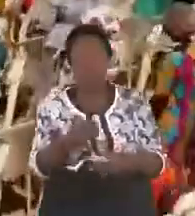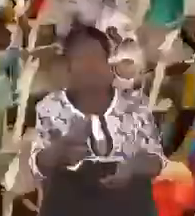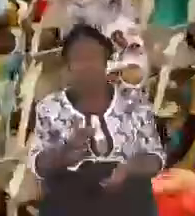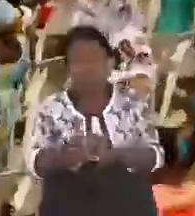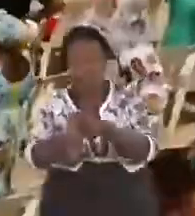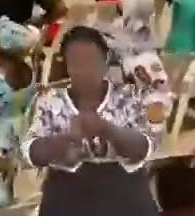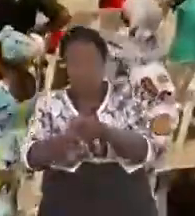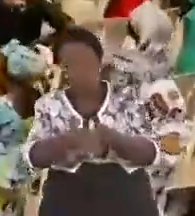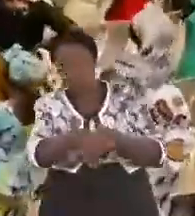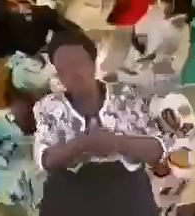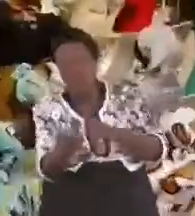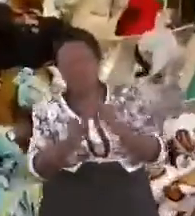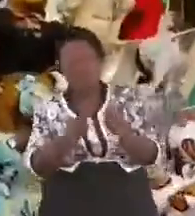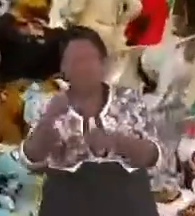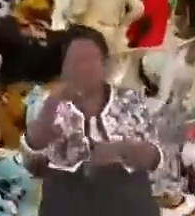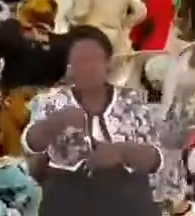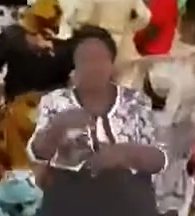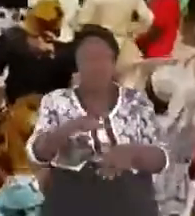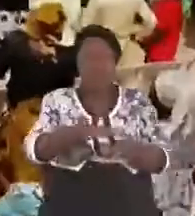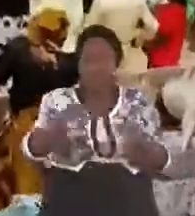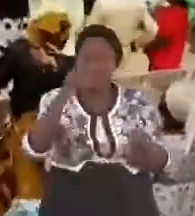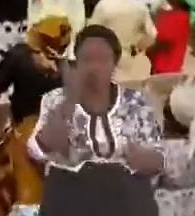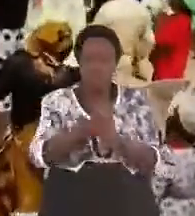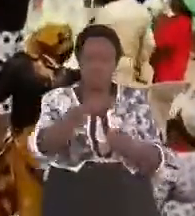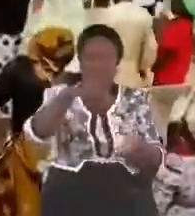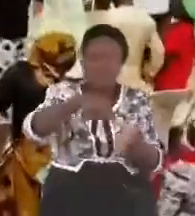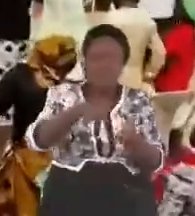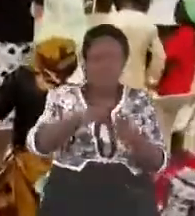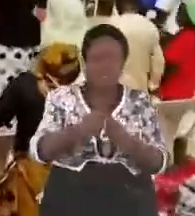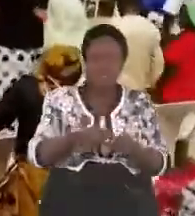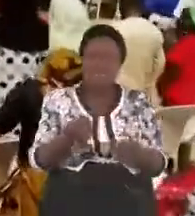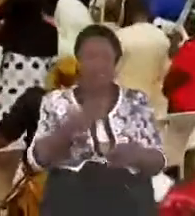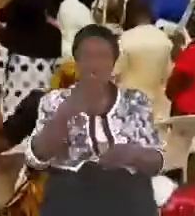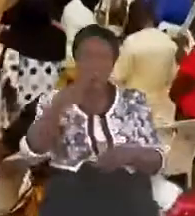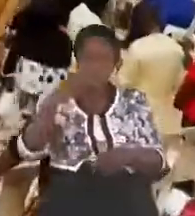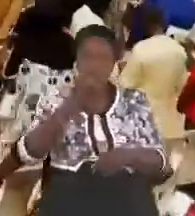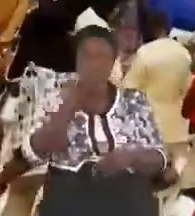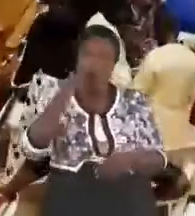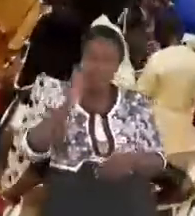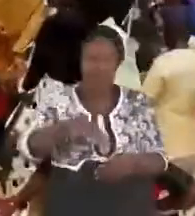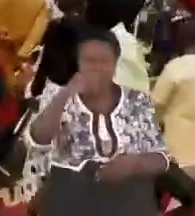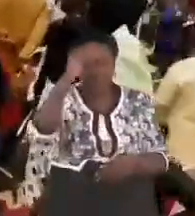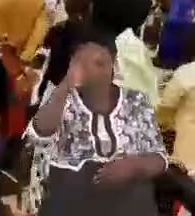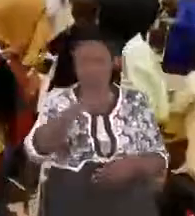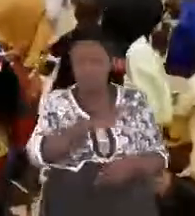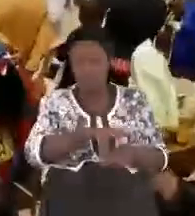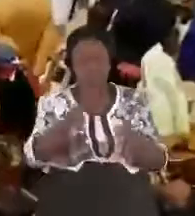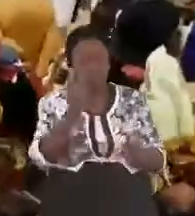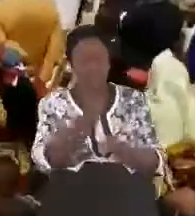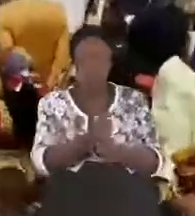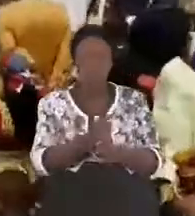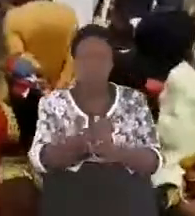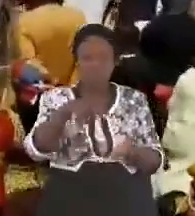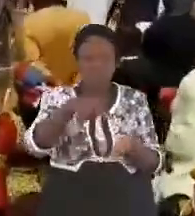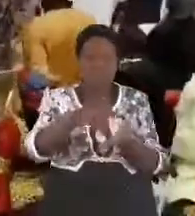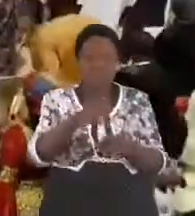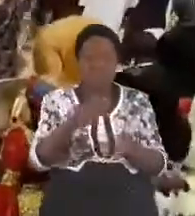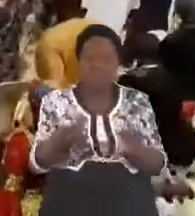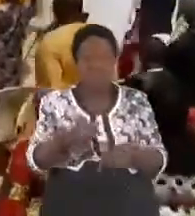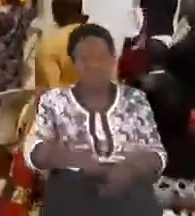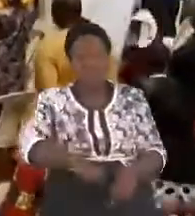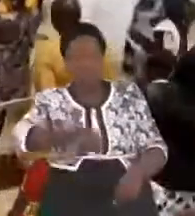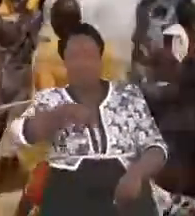stand as a great man. Don't just stand there at the highest of the